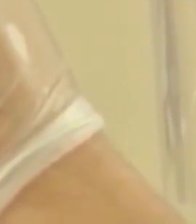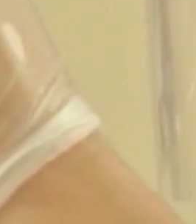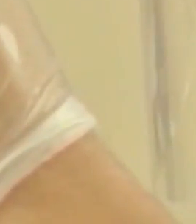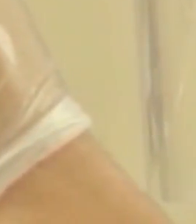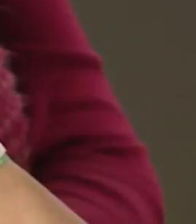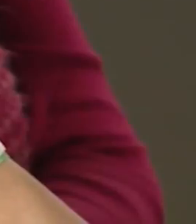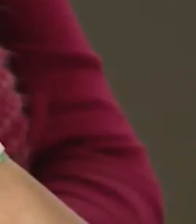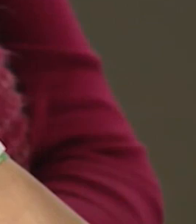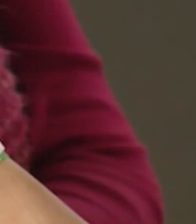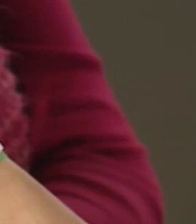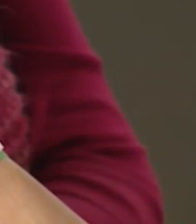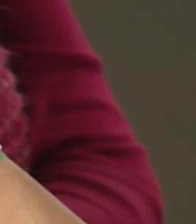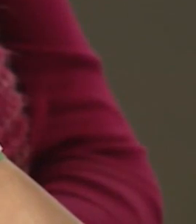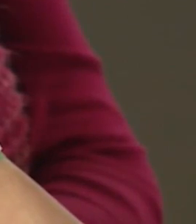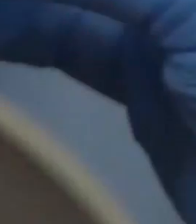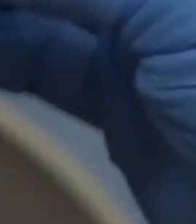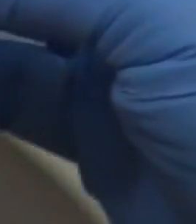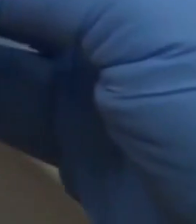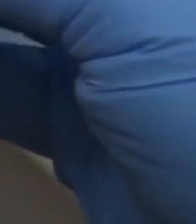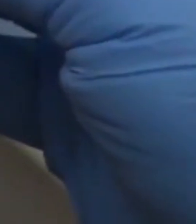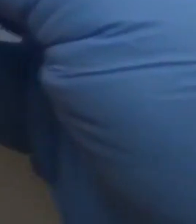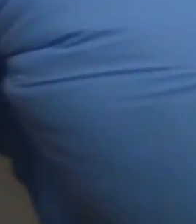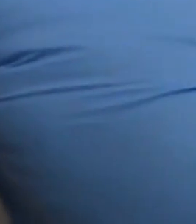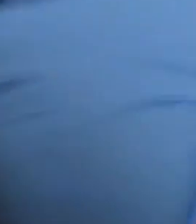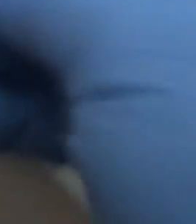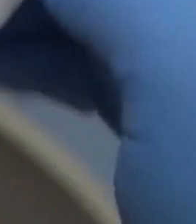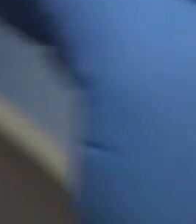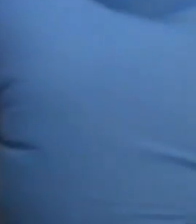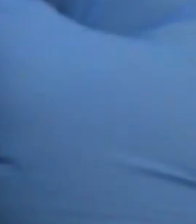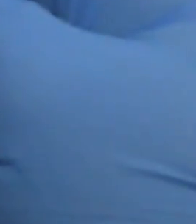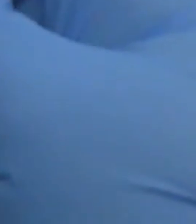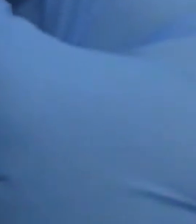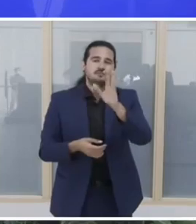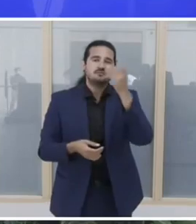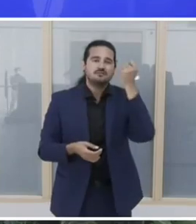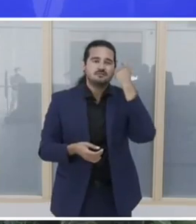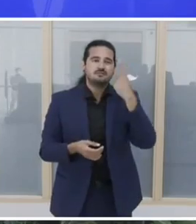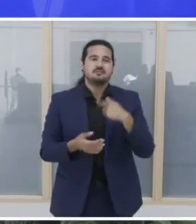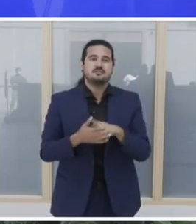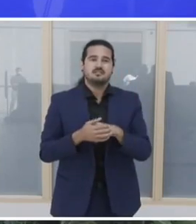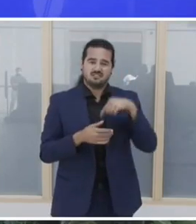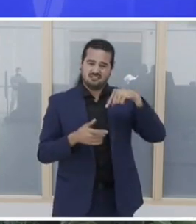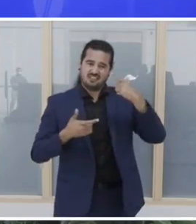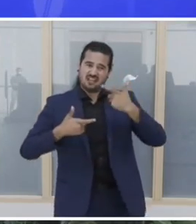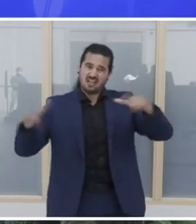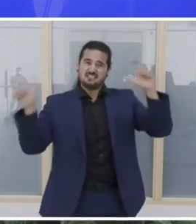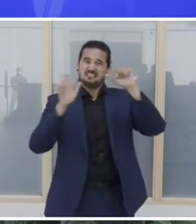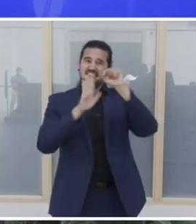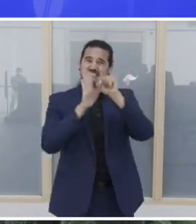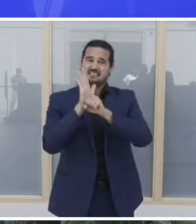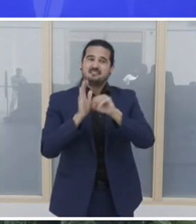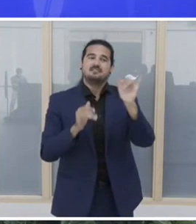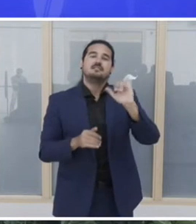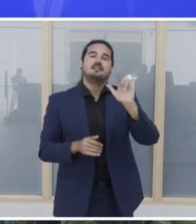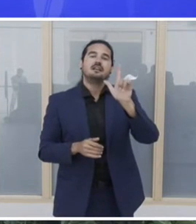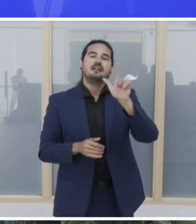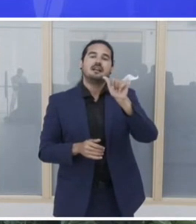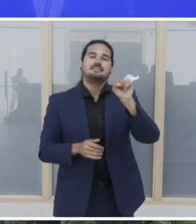vary wildly throughout California's 58 counties. There are places like Lassen County that have, last I looked,